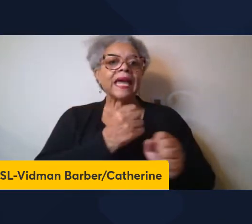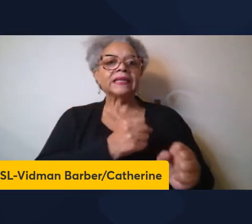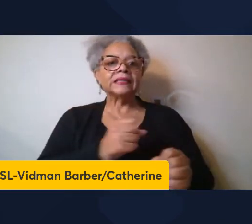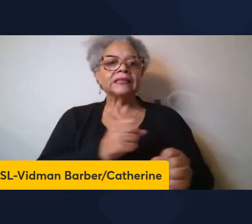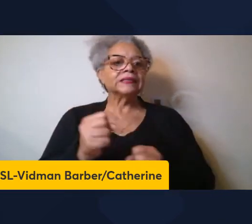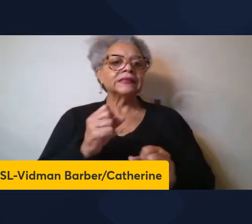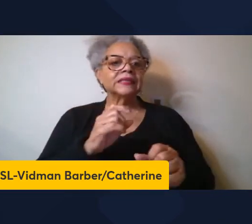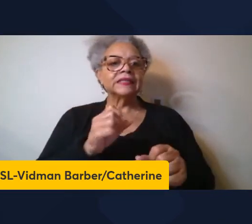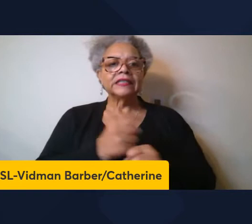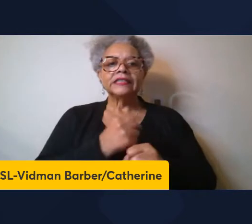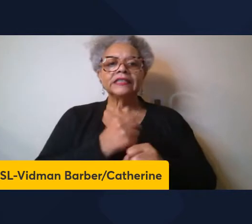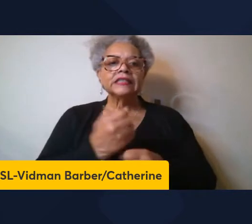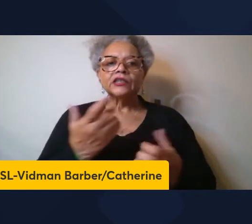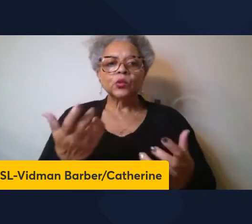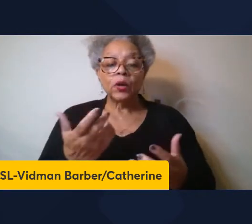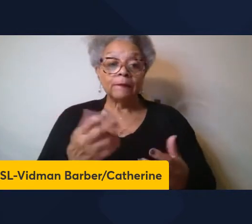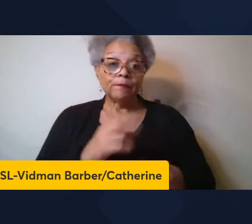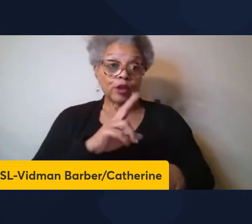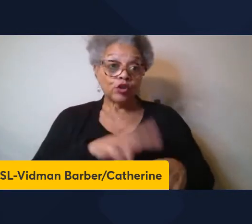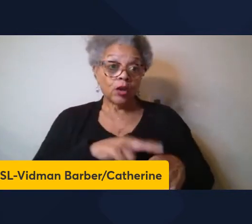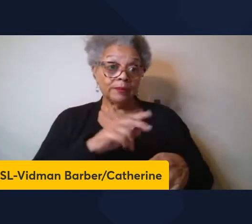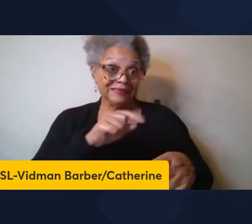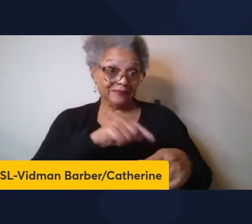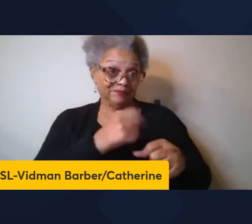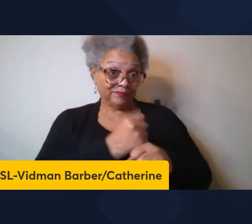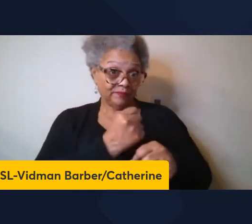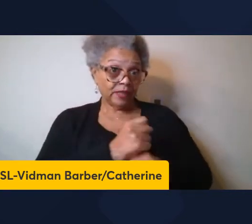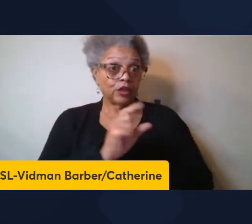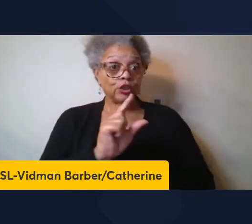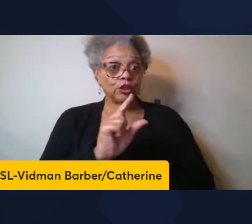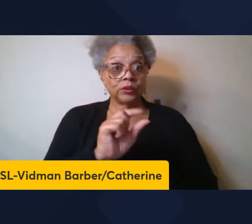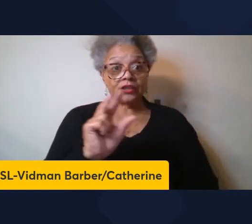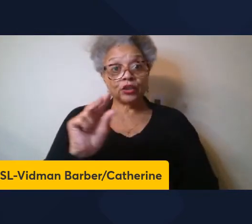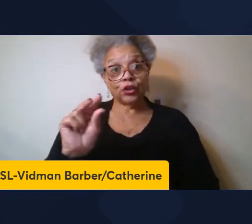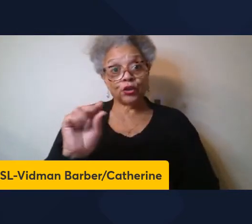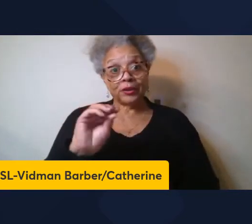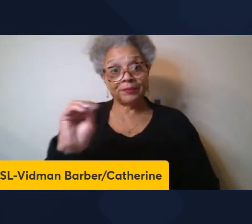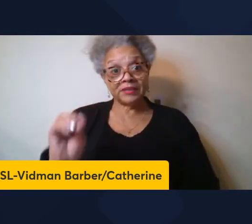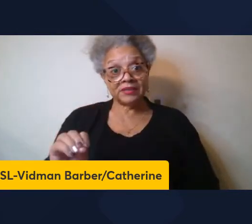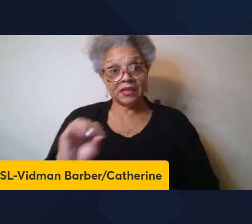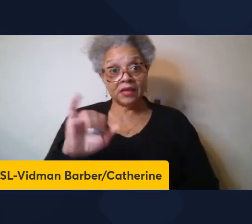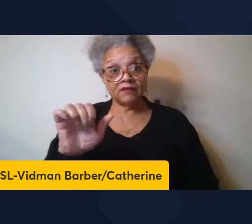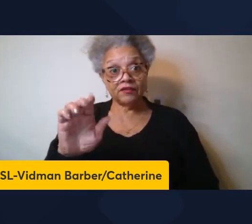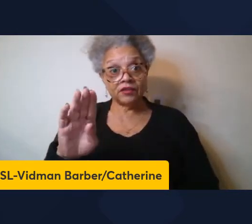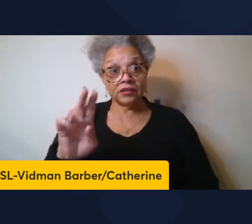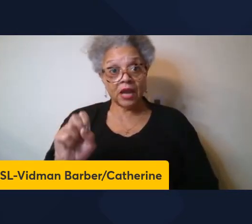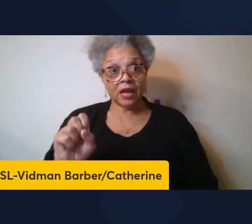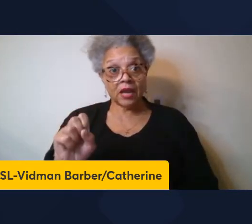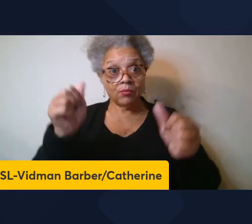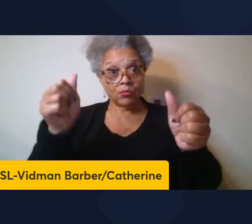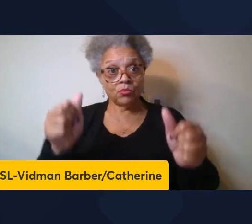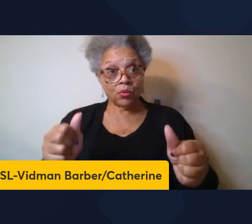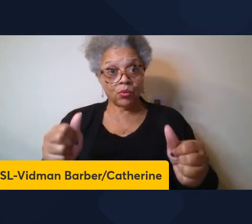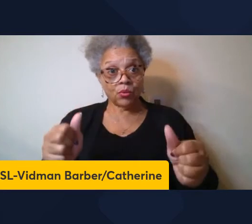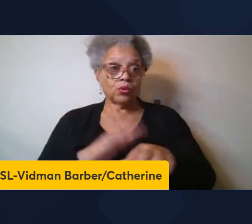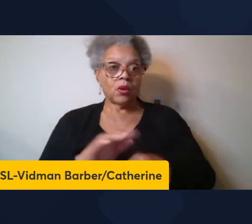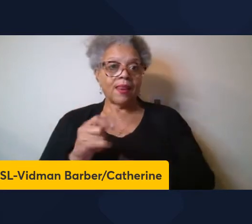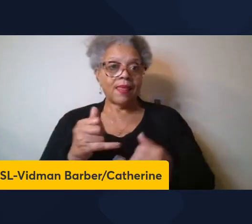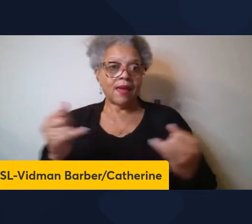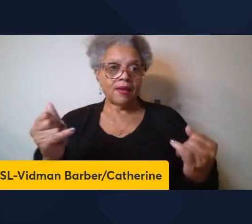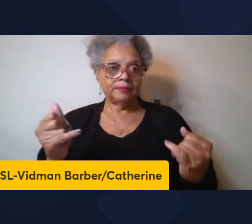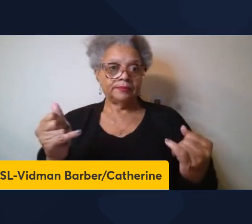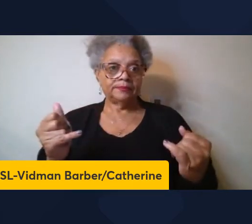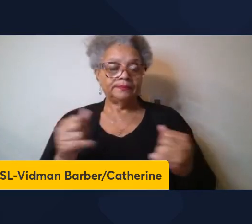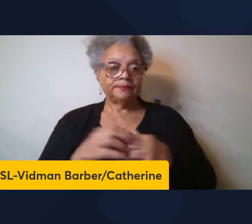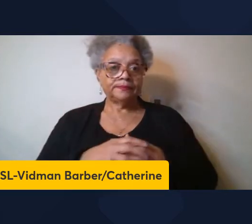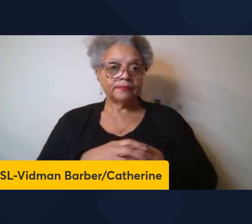that usually only 20 to 30% of jobs are posted online. Okay.